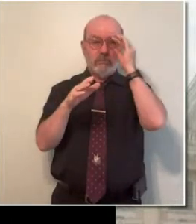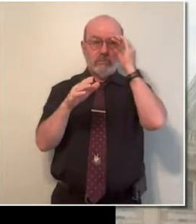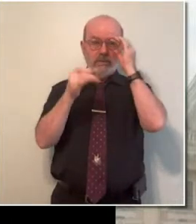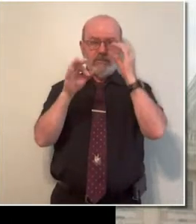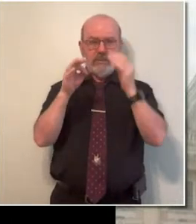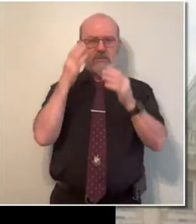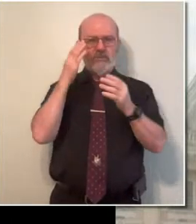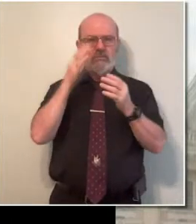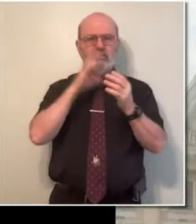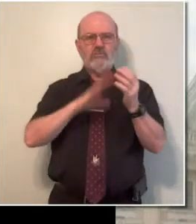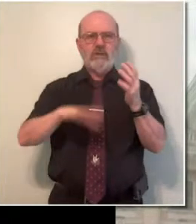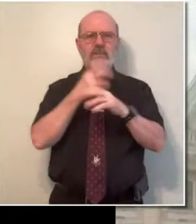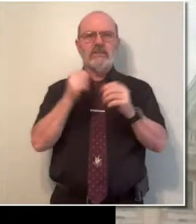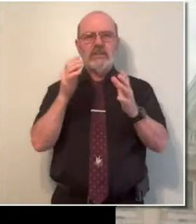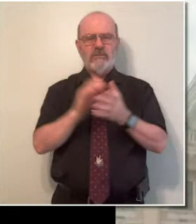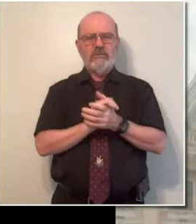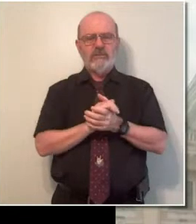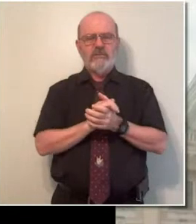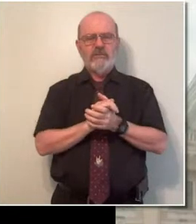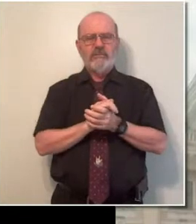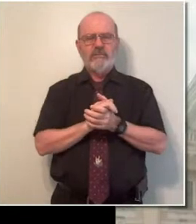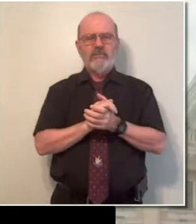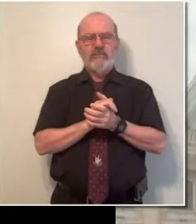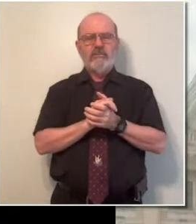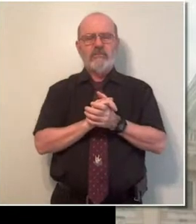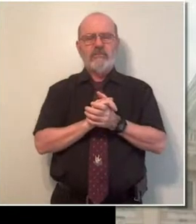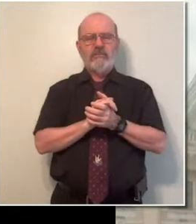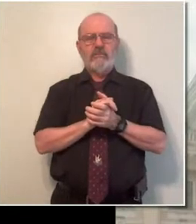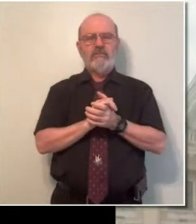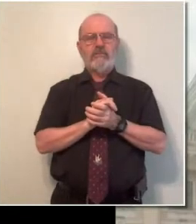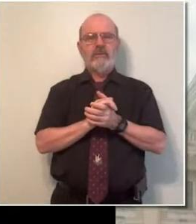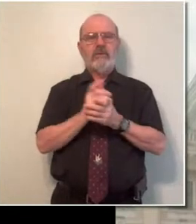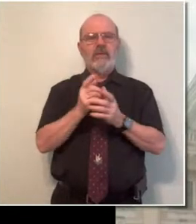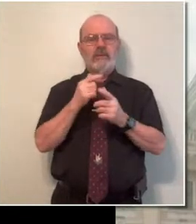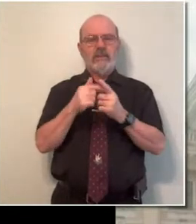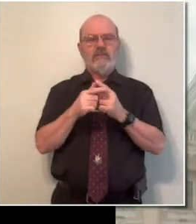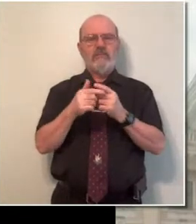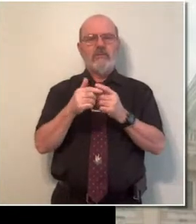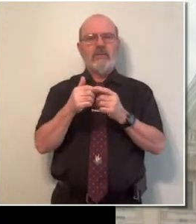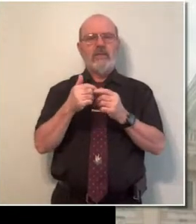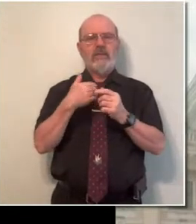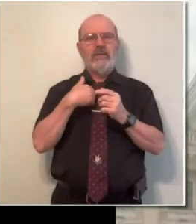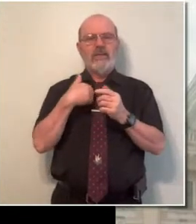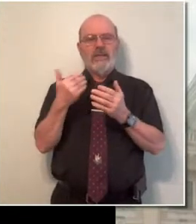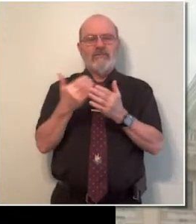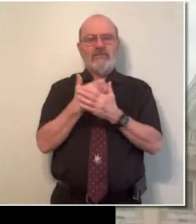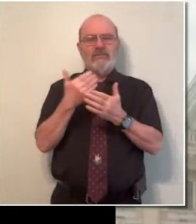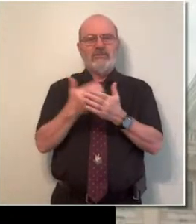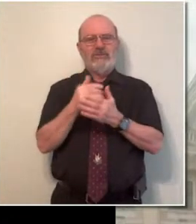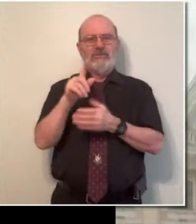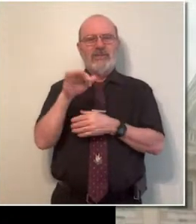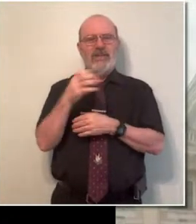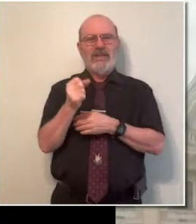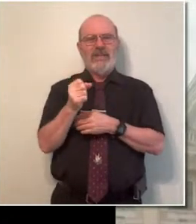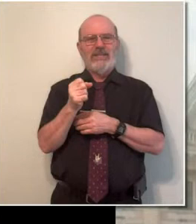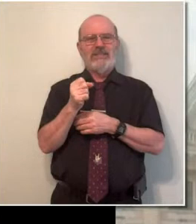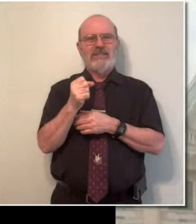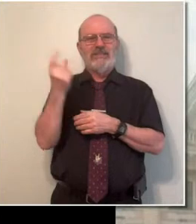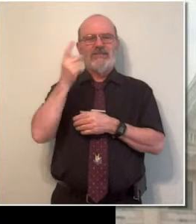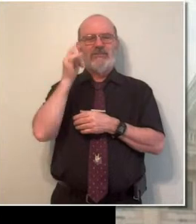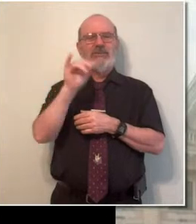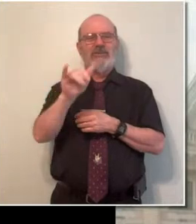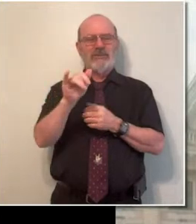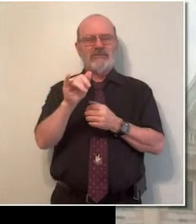Christ as his Savior? Because then he would have brand new legs for all of eternity.